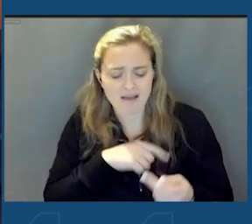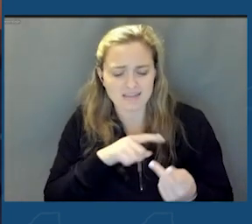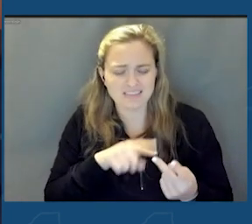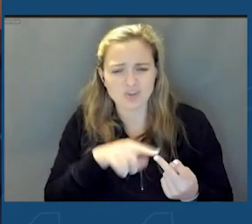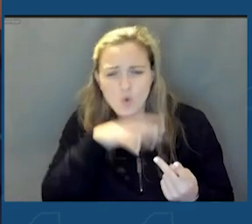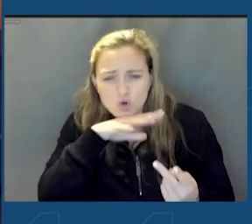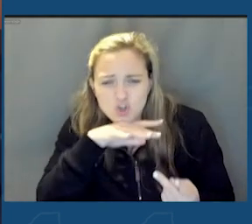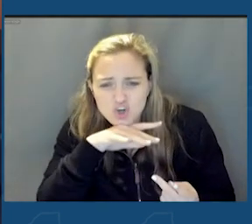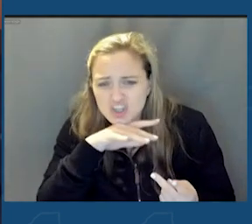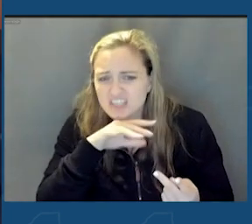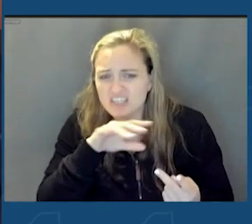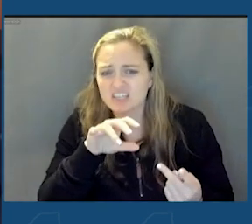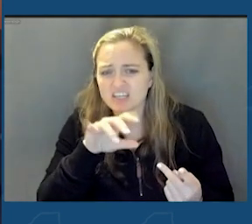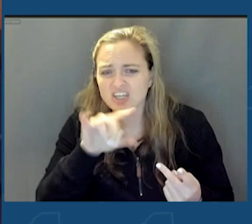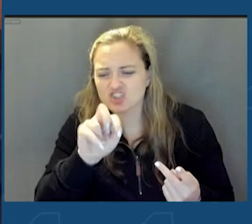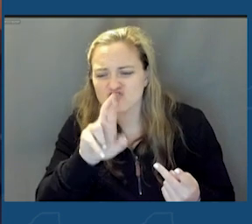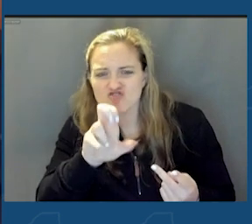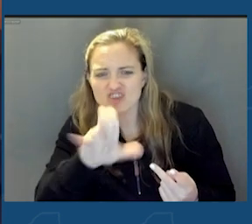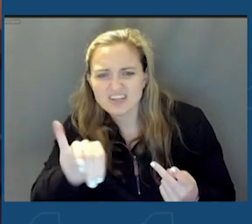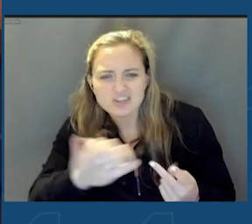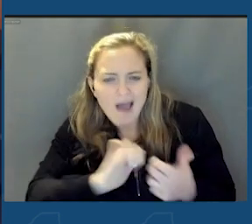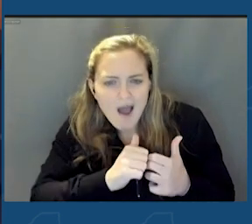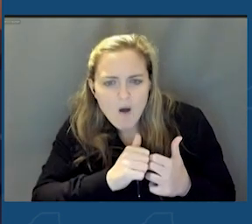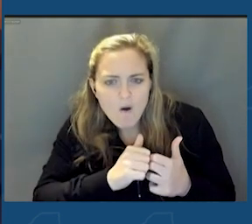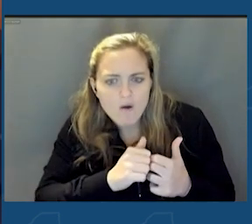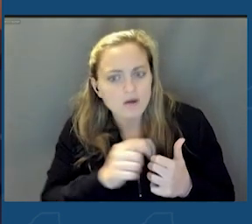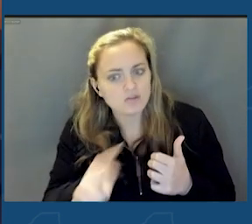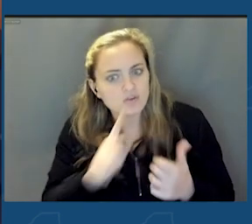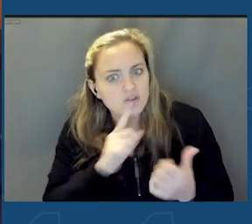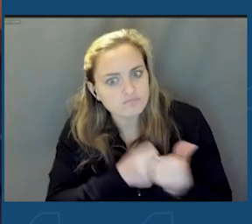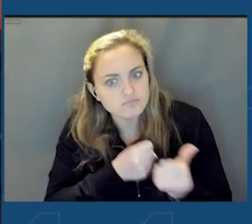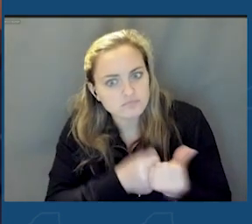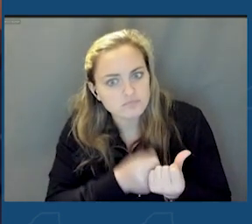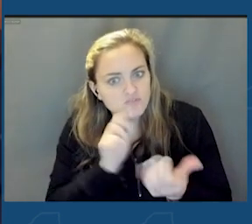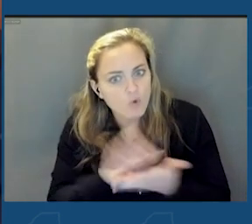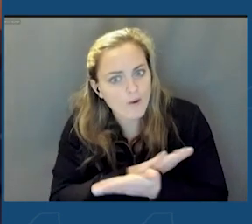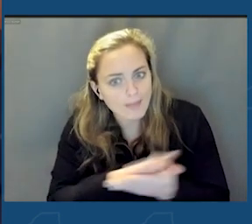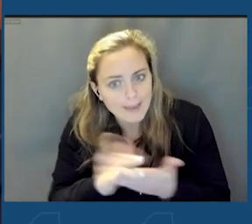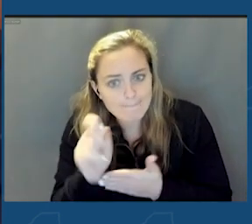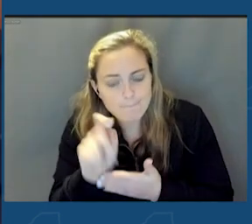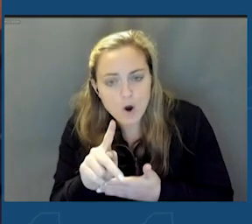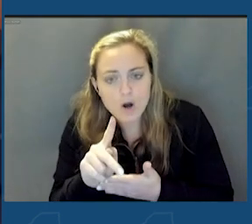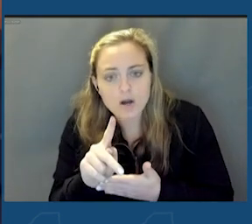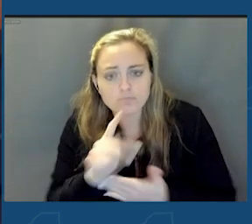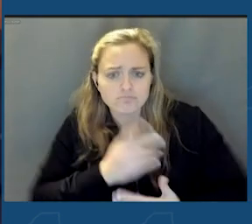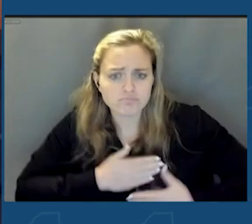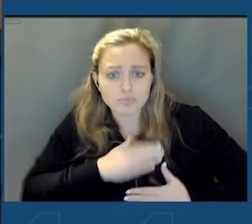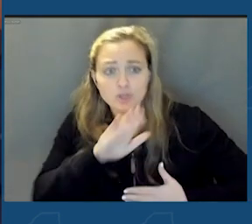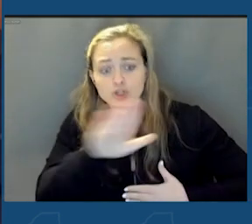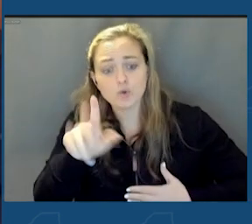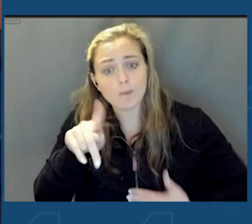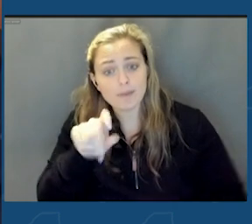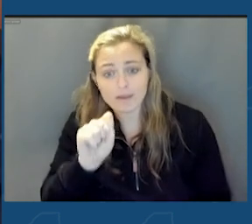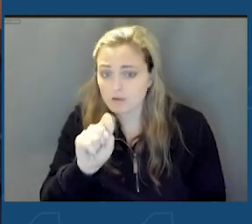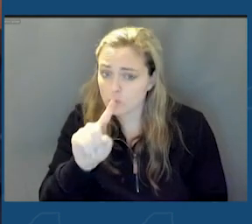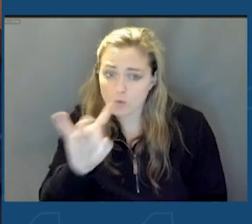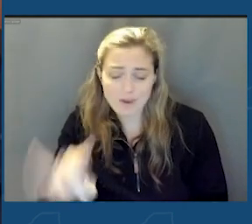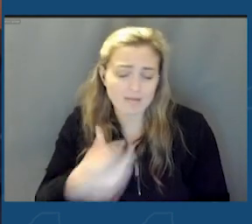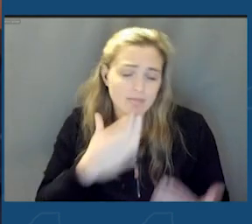syringe? And, you know, these kids are really advocating for a clean park, and I appreciate your PS 108. I just want to say thank